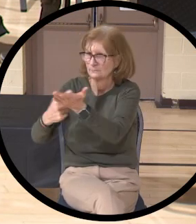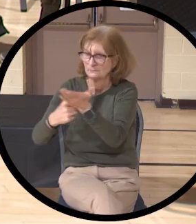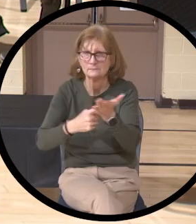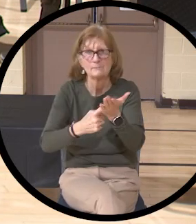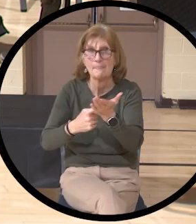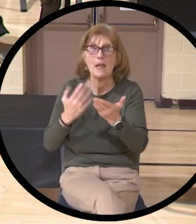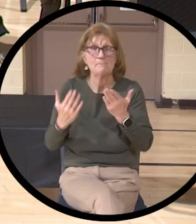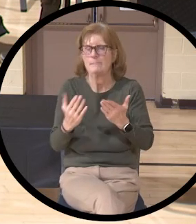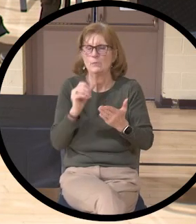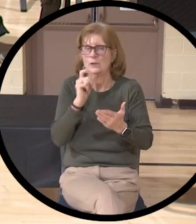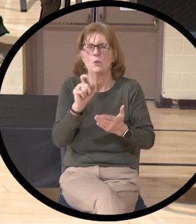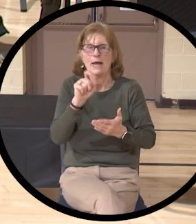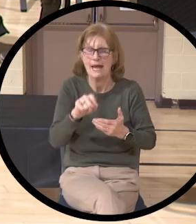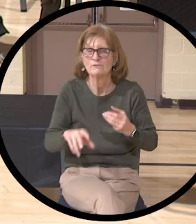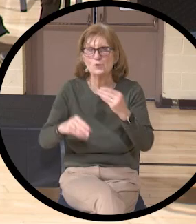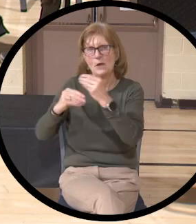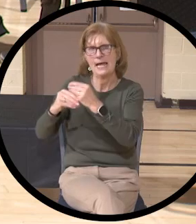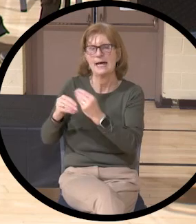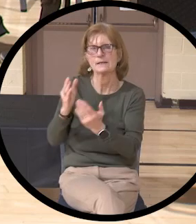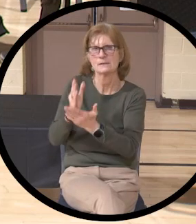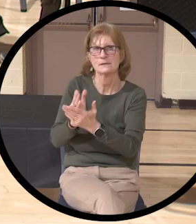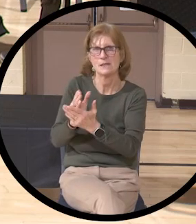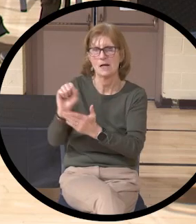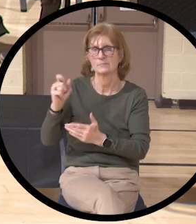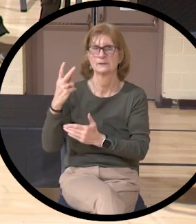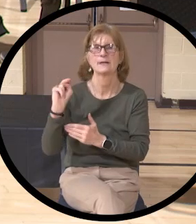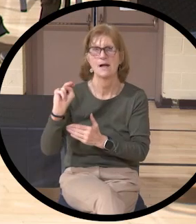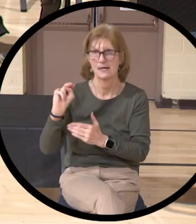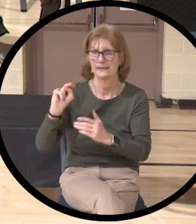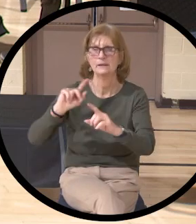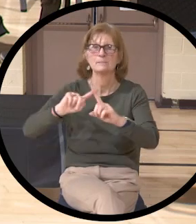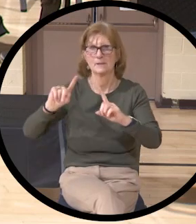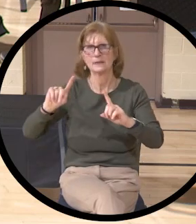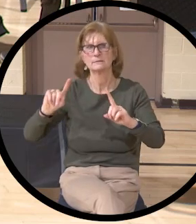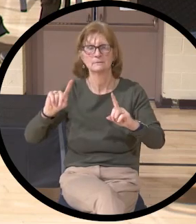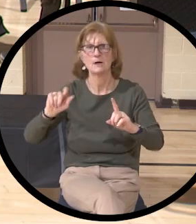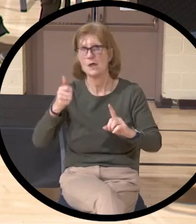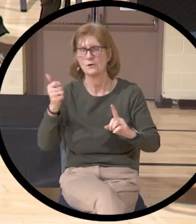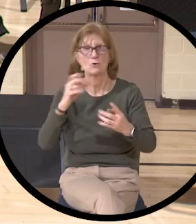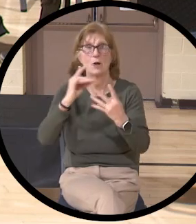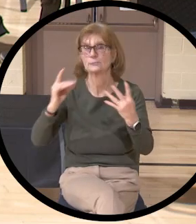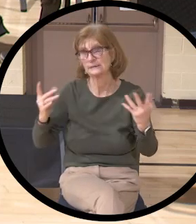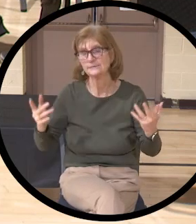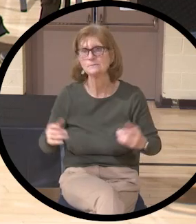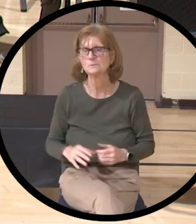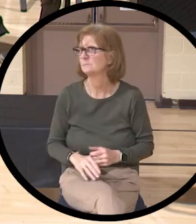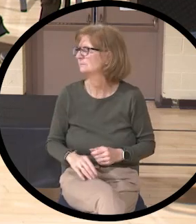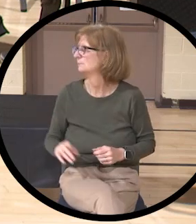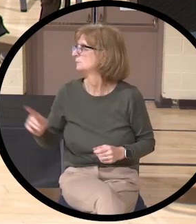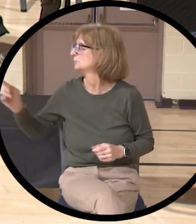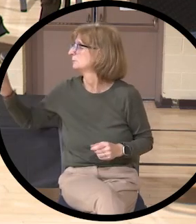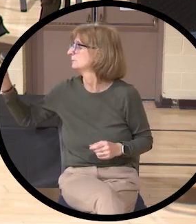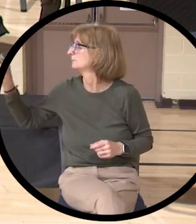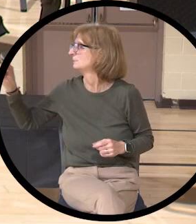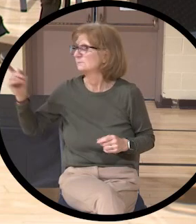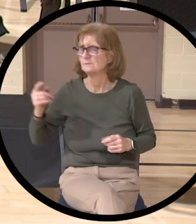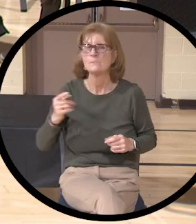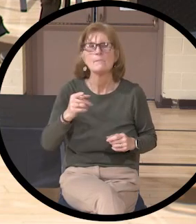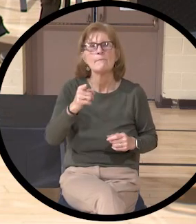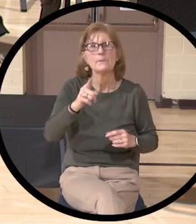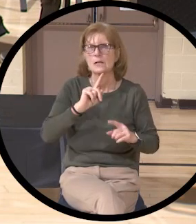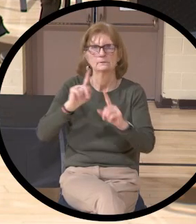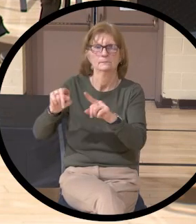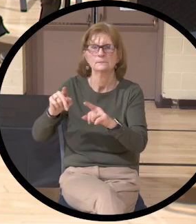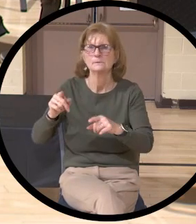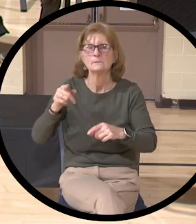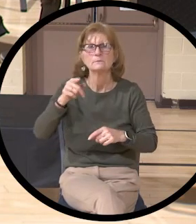making unjust measures that might result in less safety overall. Paige, could you just? Yeah. I heard somebody asking about what